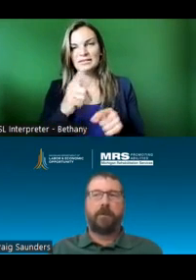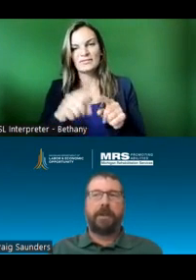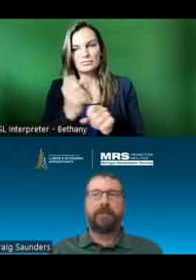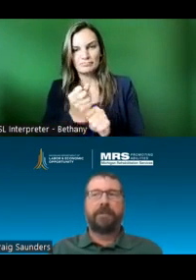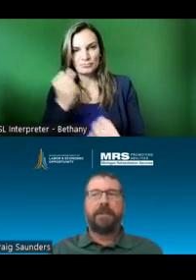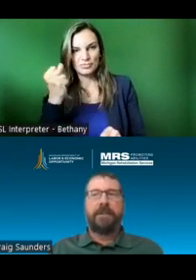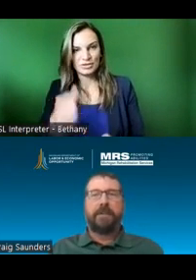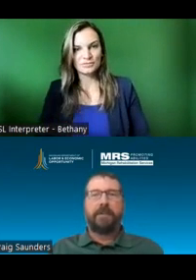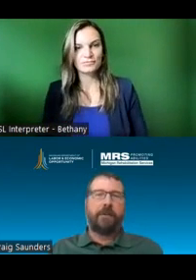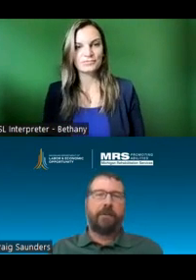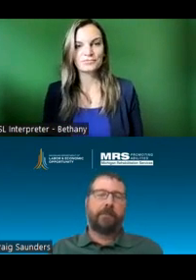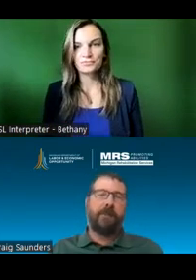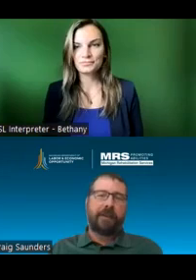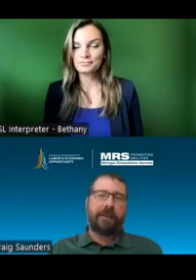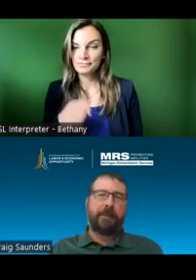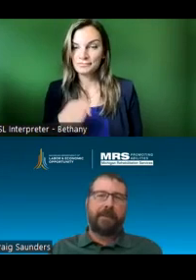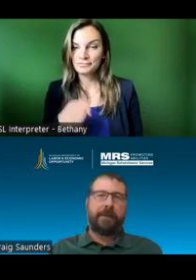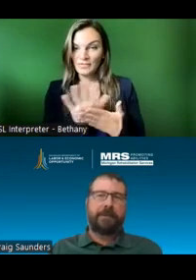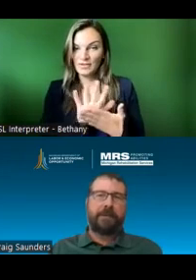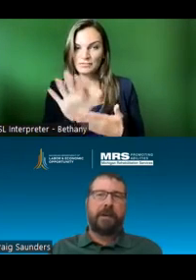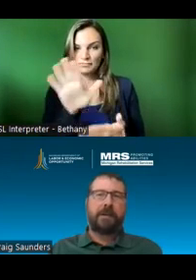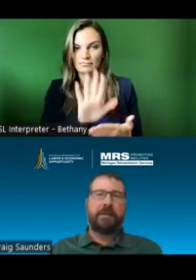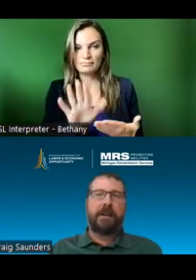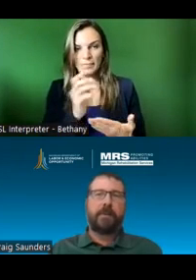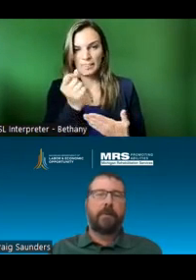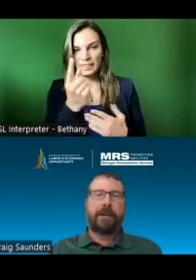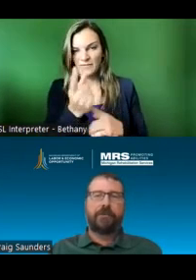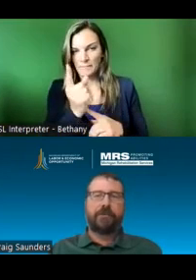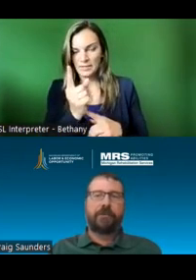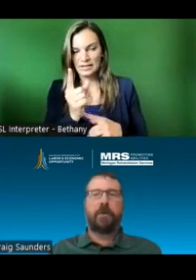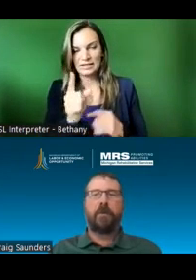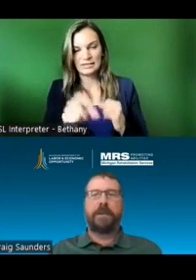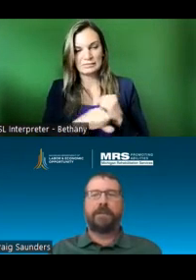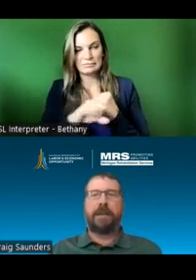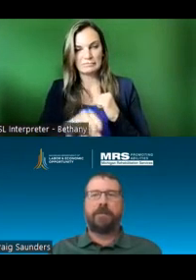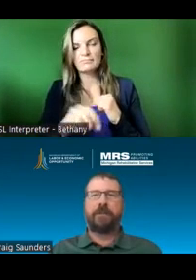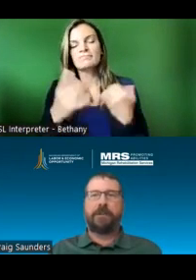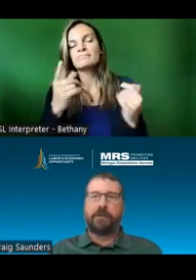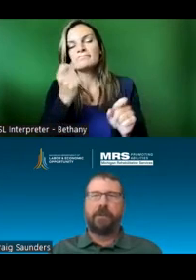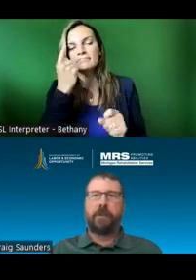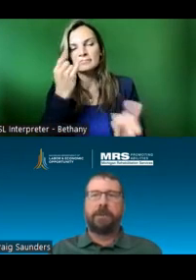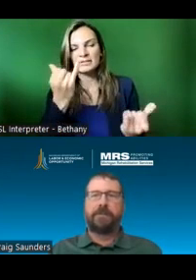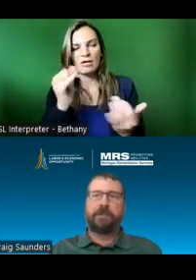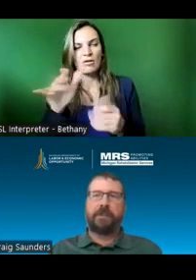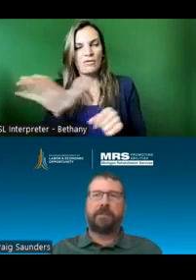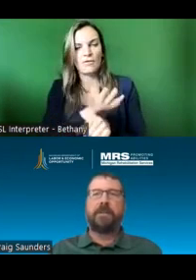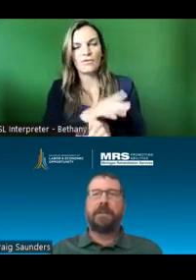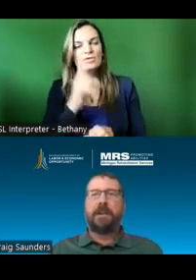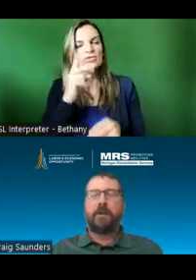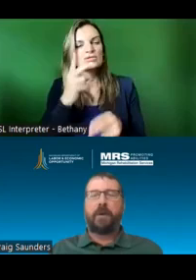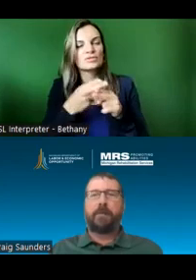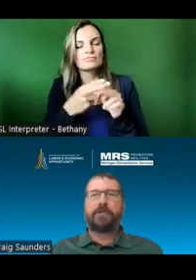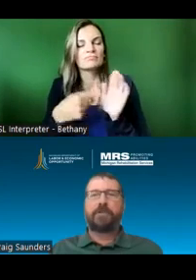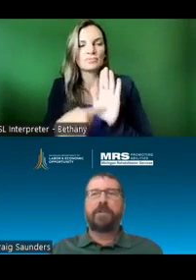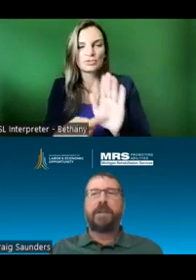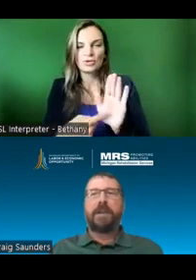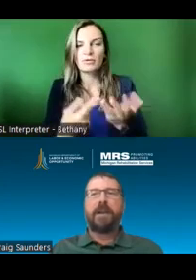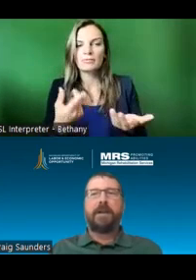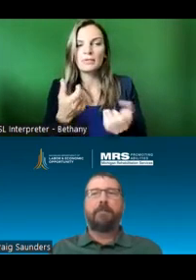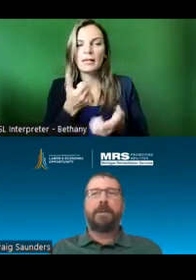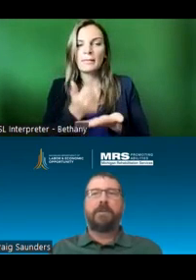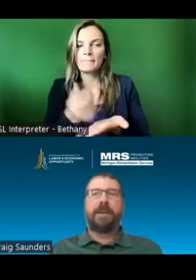your workplace. The video is approximately 11 minutes long, but we're not going to show the whole thing today. We're just going to show a little bit just to give you a quick